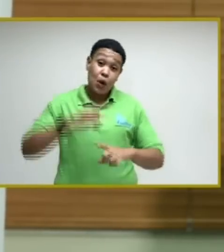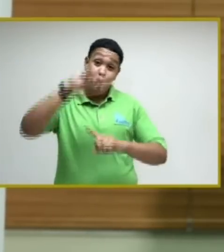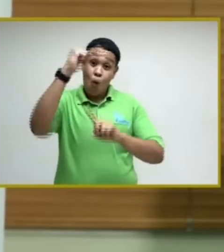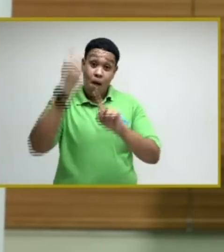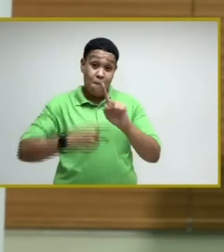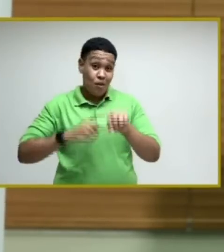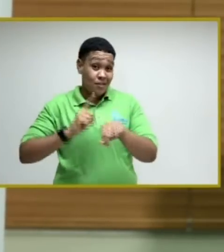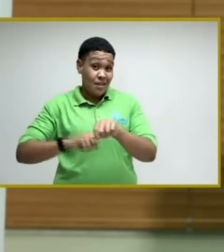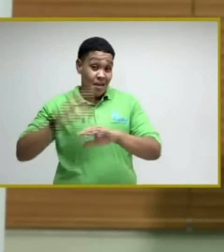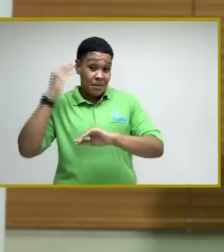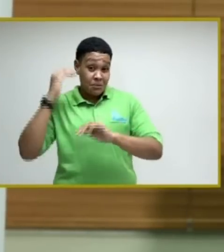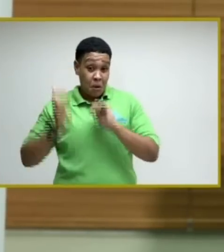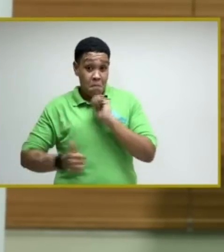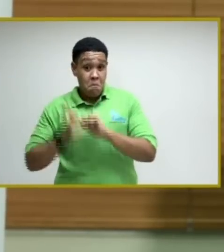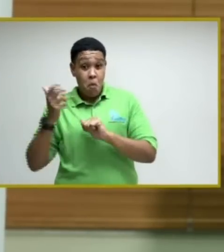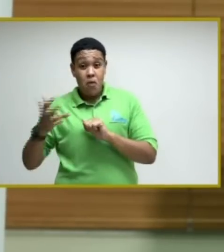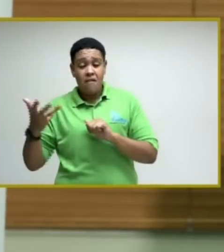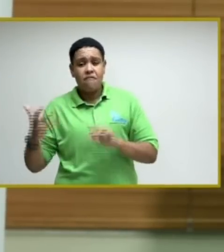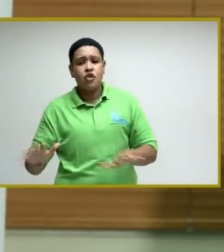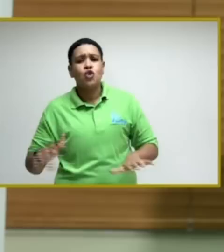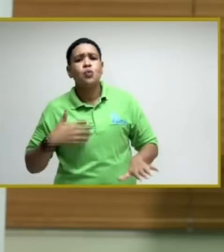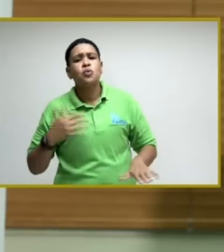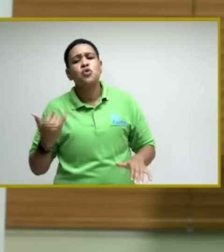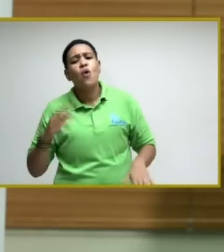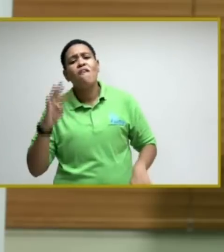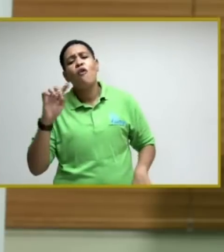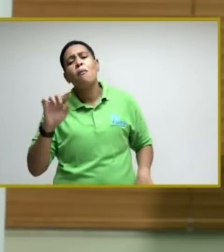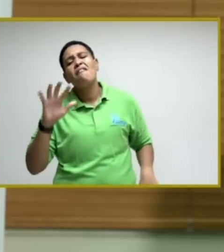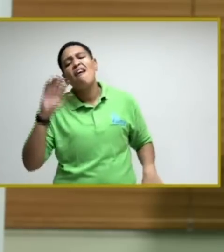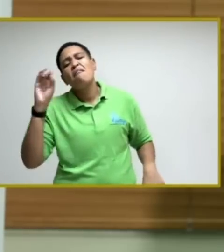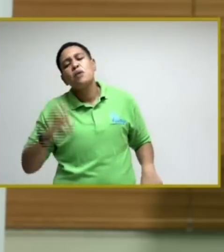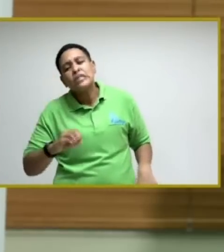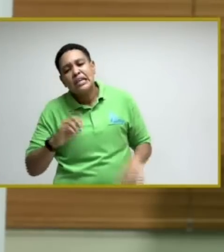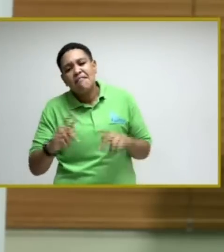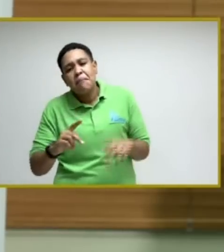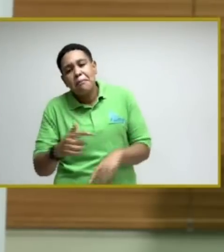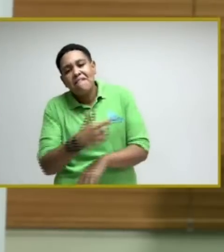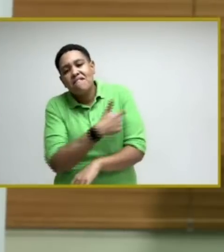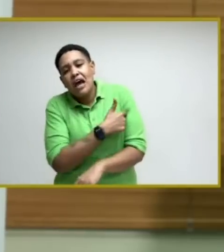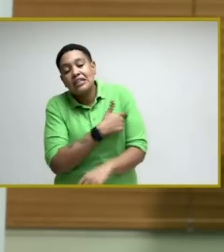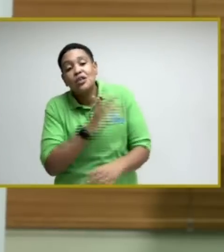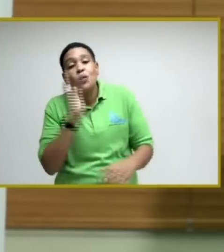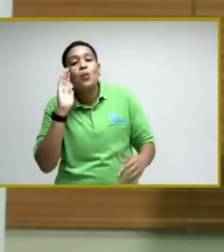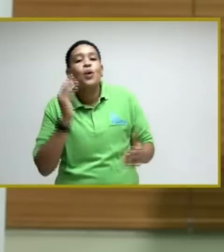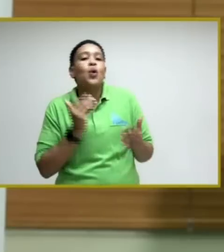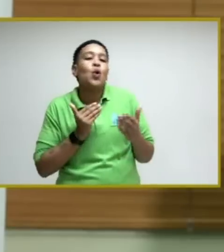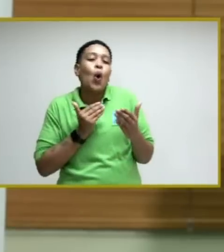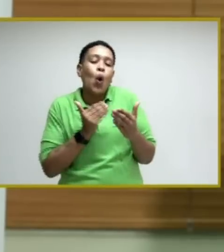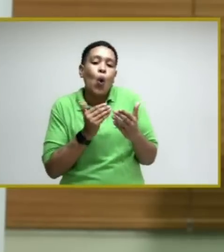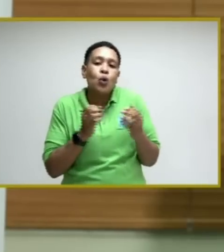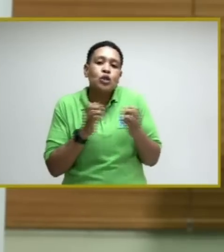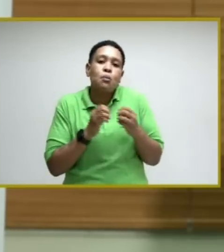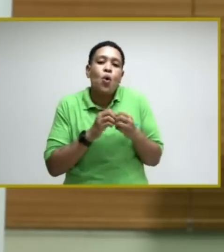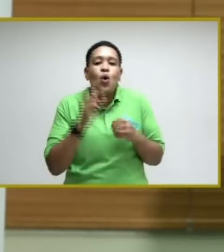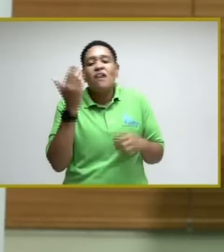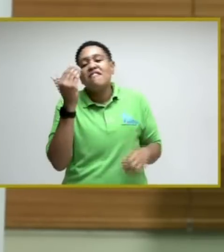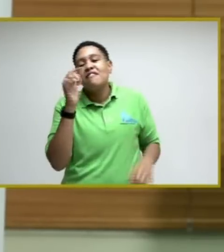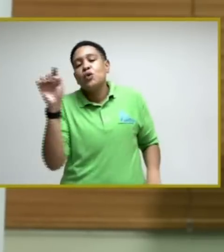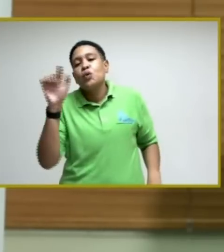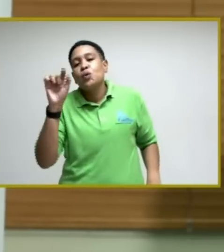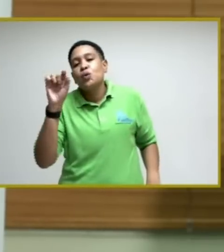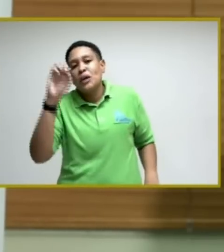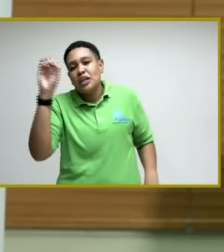them, we will jump from the 4.5 or so percent closer to 20%, 15 to